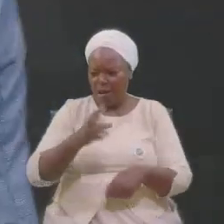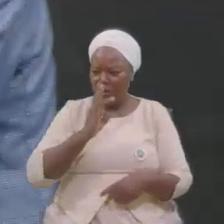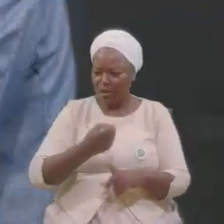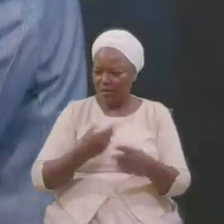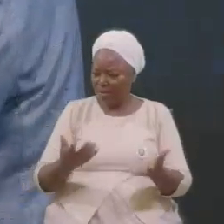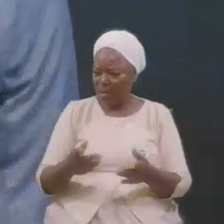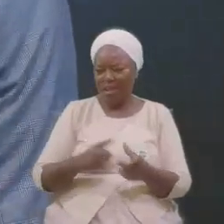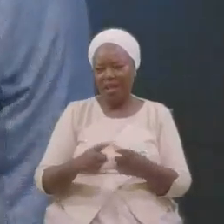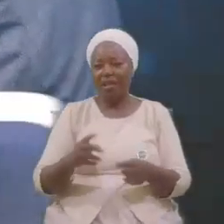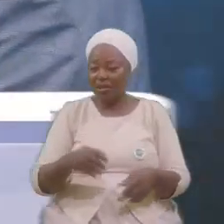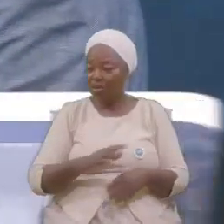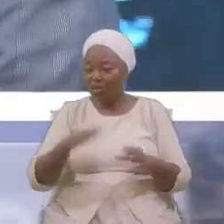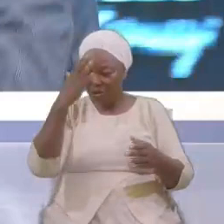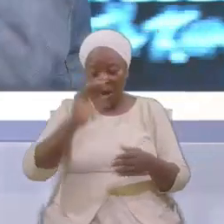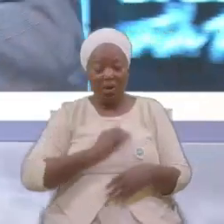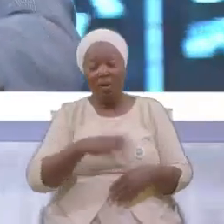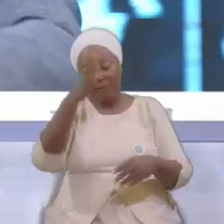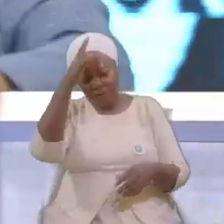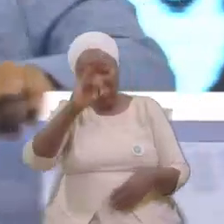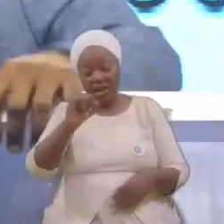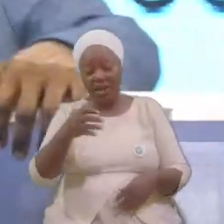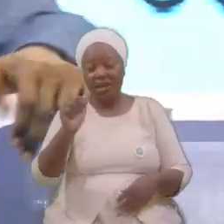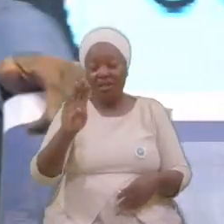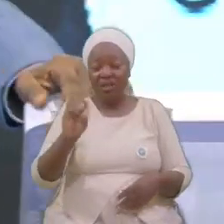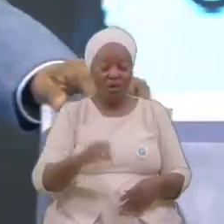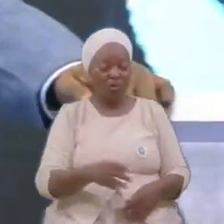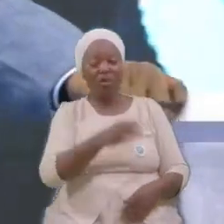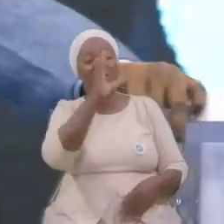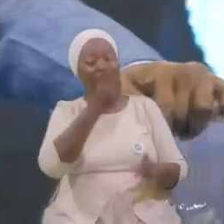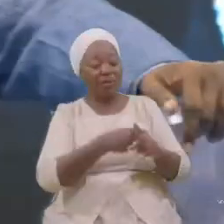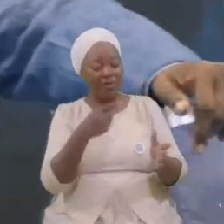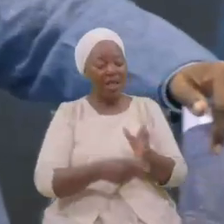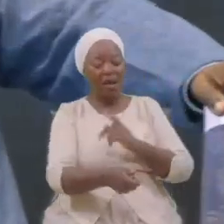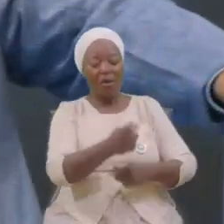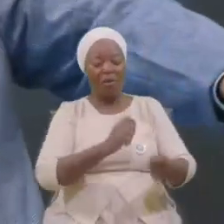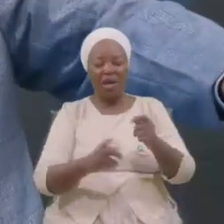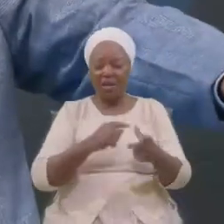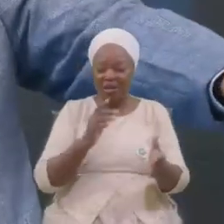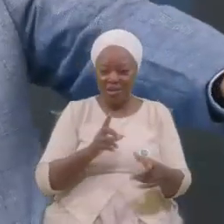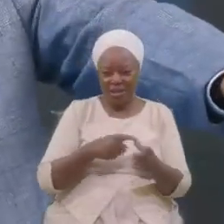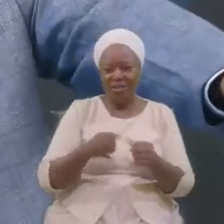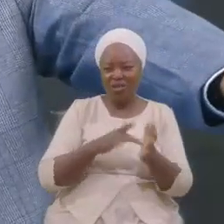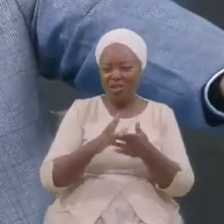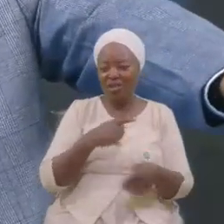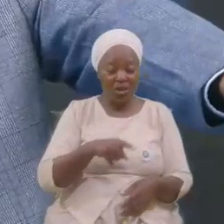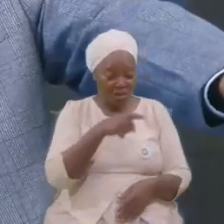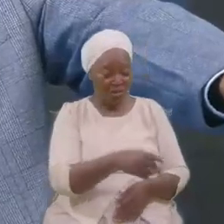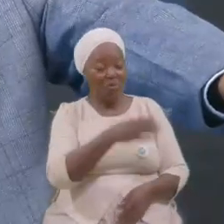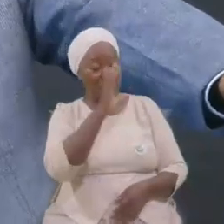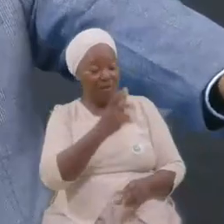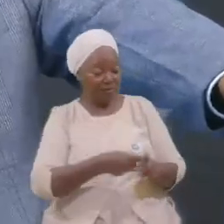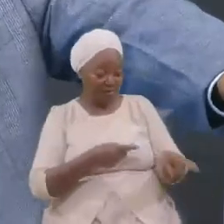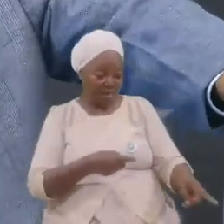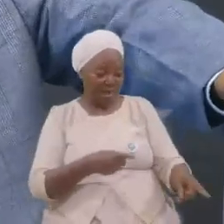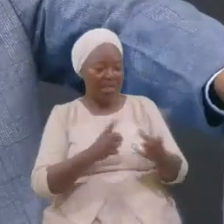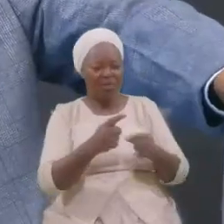Jacob, drank from this well and this and that. And Jesus said, you'll drink of this, you'll thirst again.